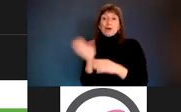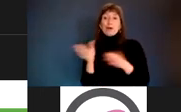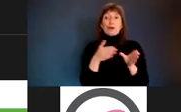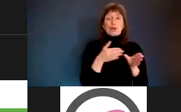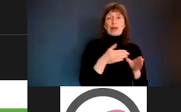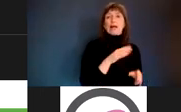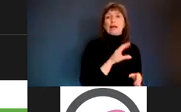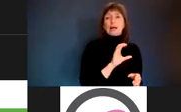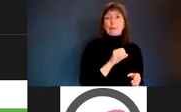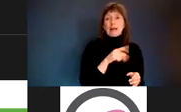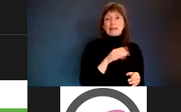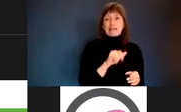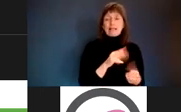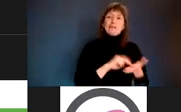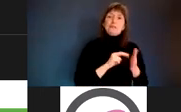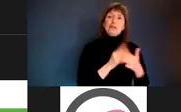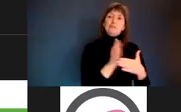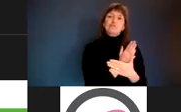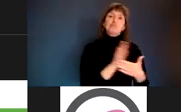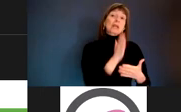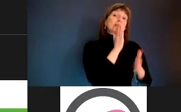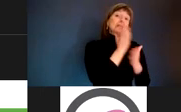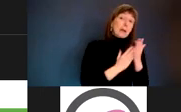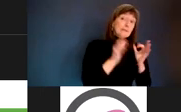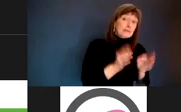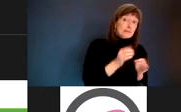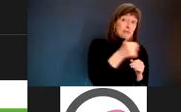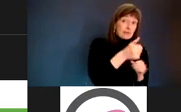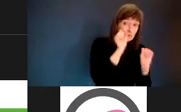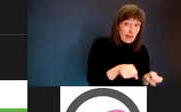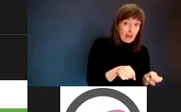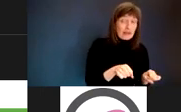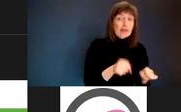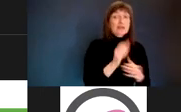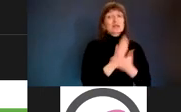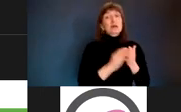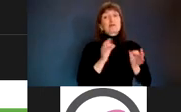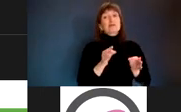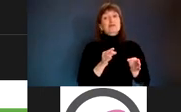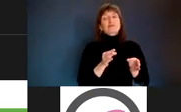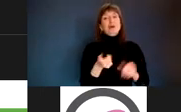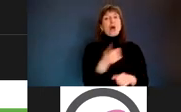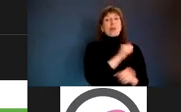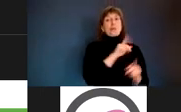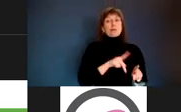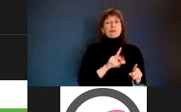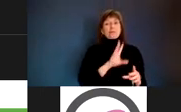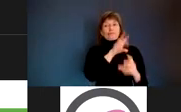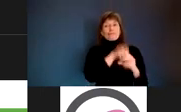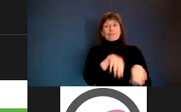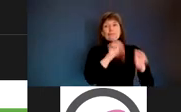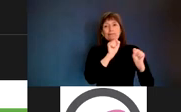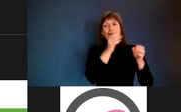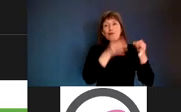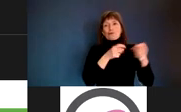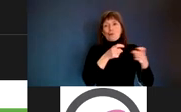So, how we assess capacity, how we define it, this varies even within